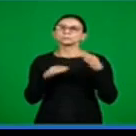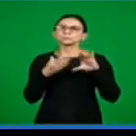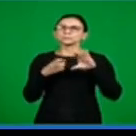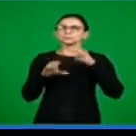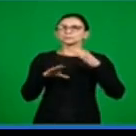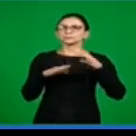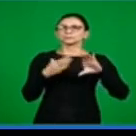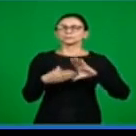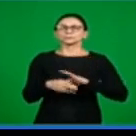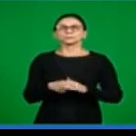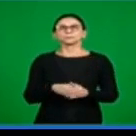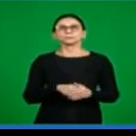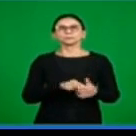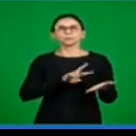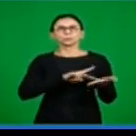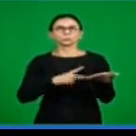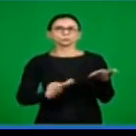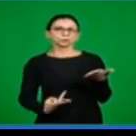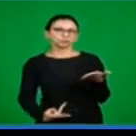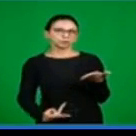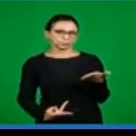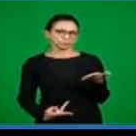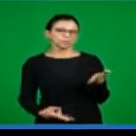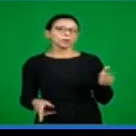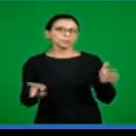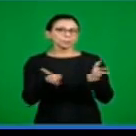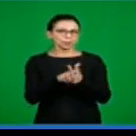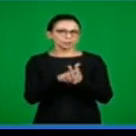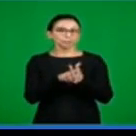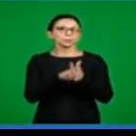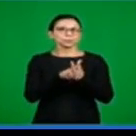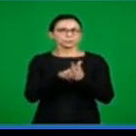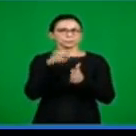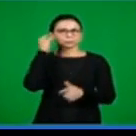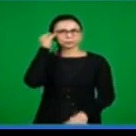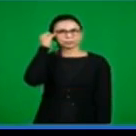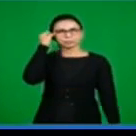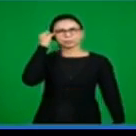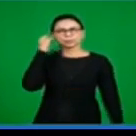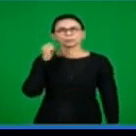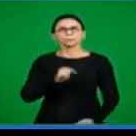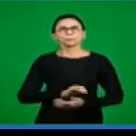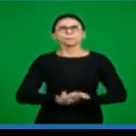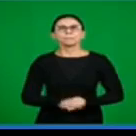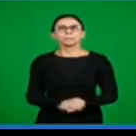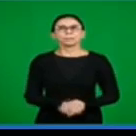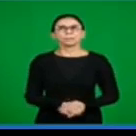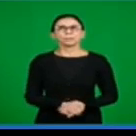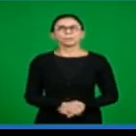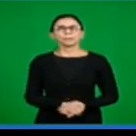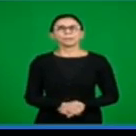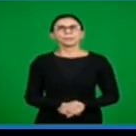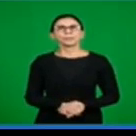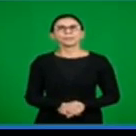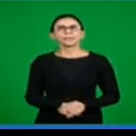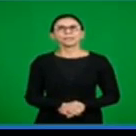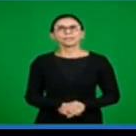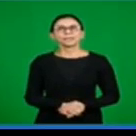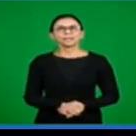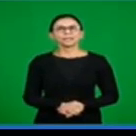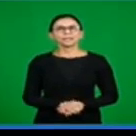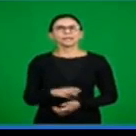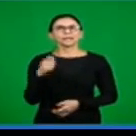songs that are sang there in the language of the Japanese nation. And also our brethren from Buenos Aires. We greet